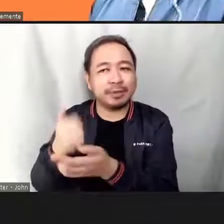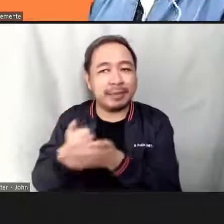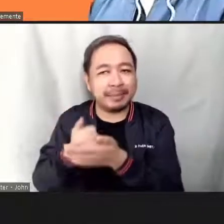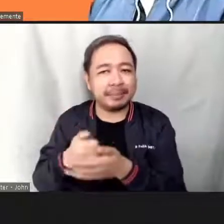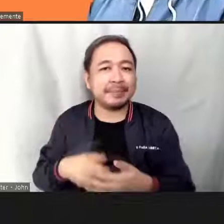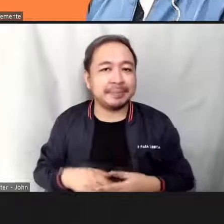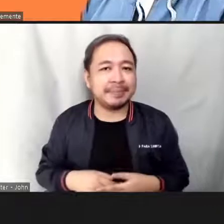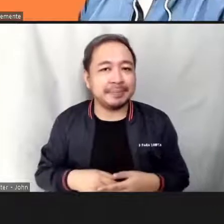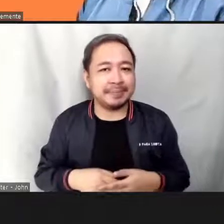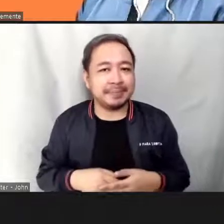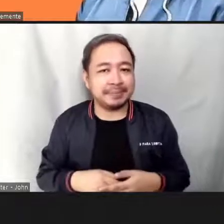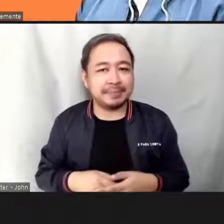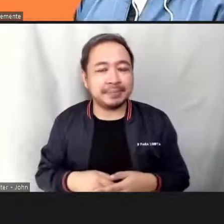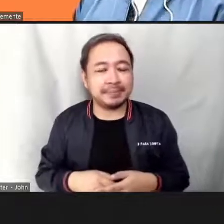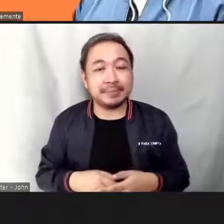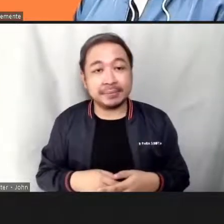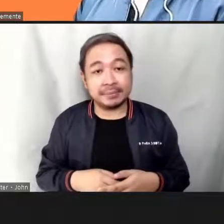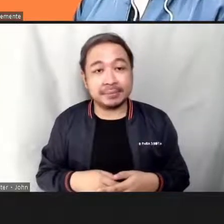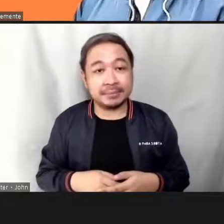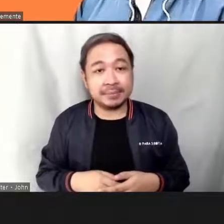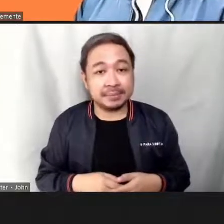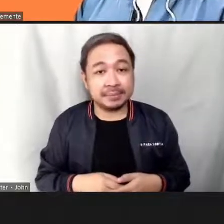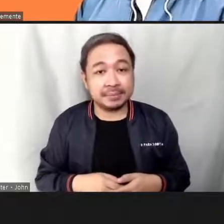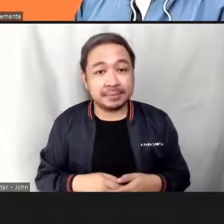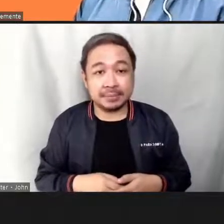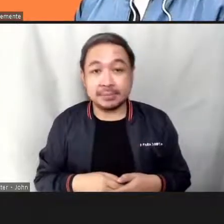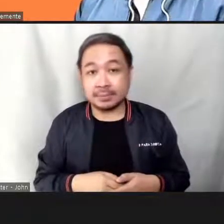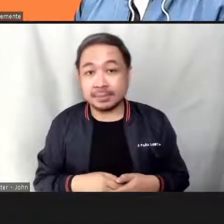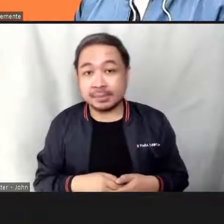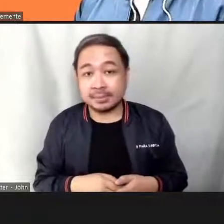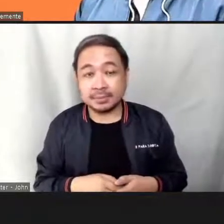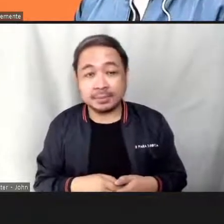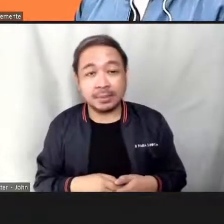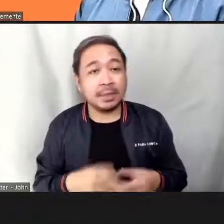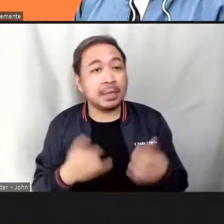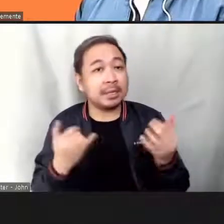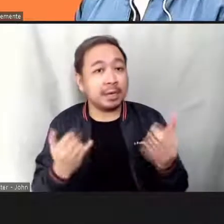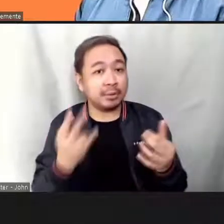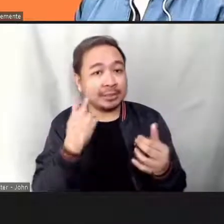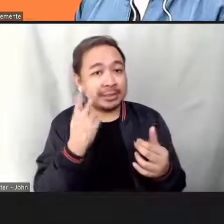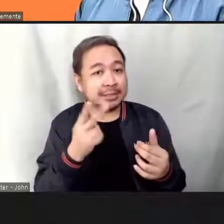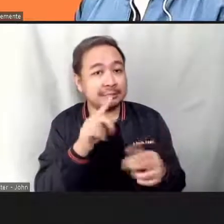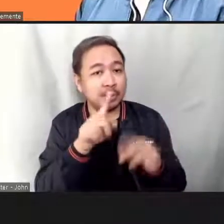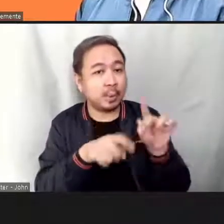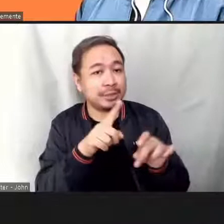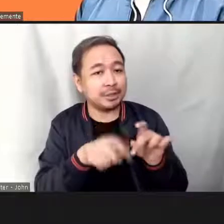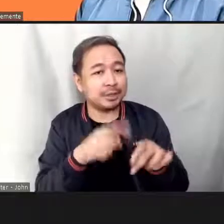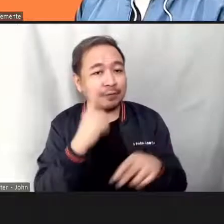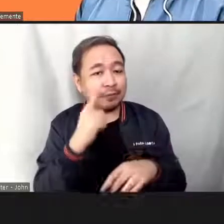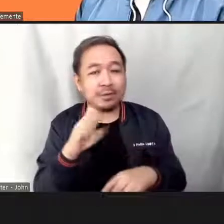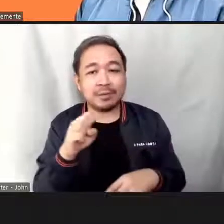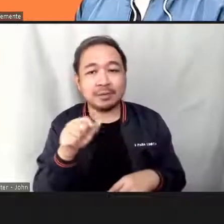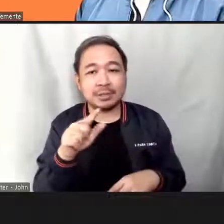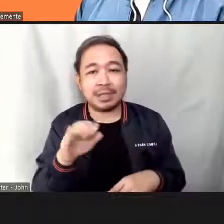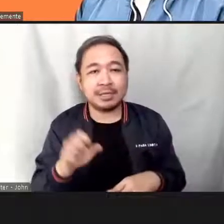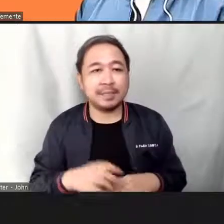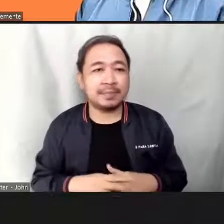please. And Ma'am Sally, madami rin pong questions for you. Teka, nasa na nga pa